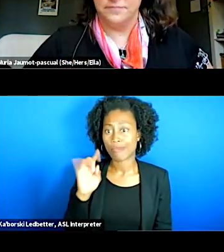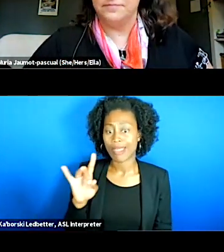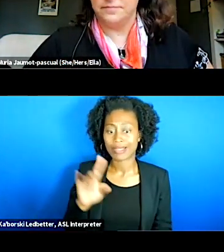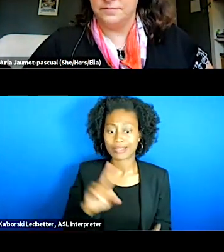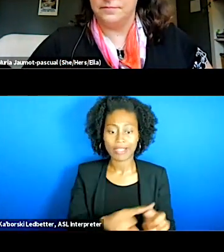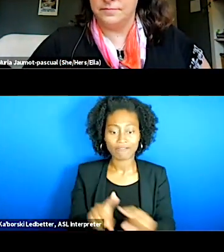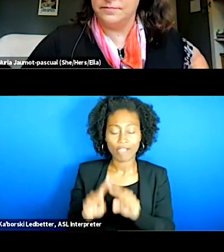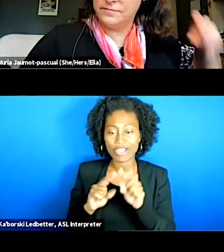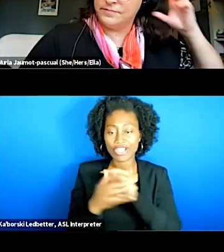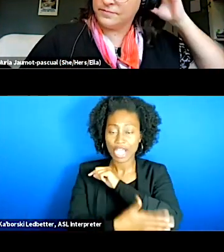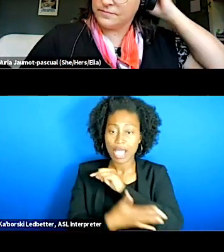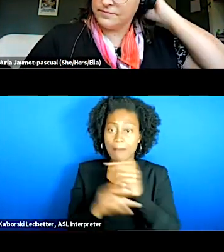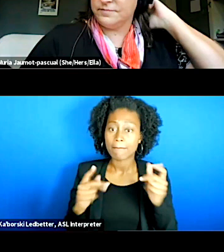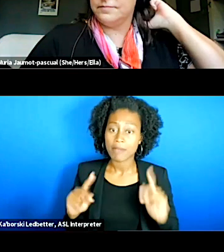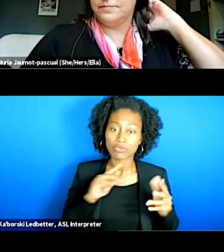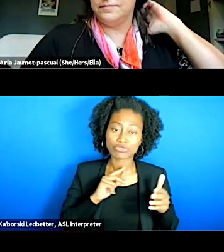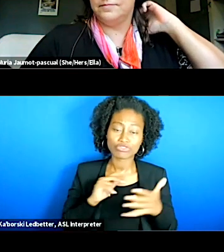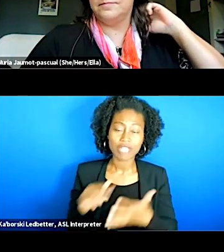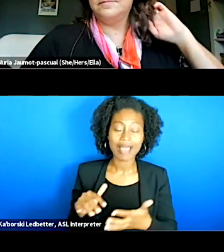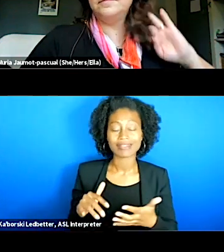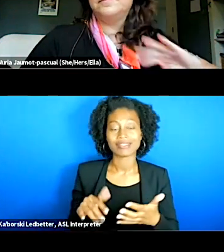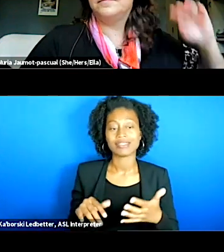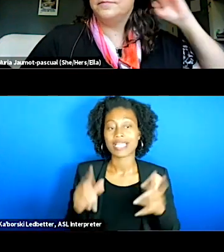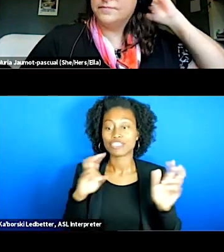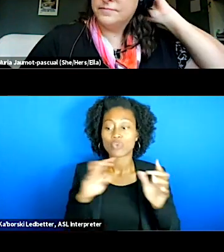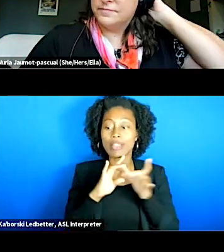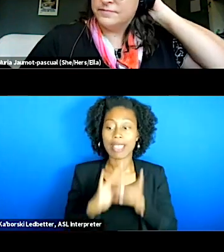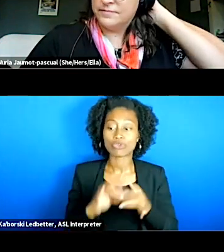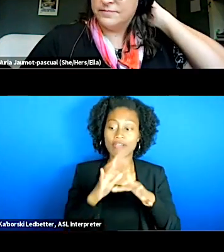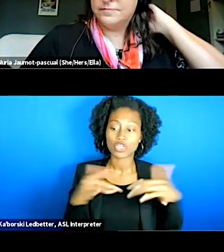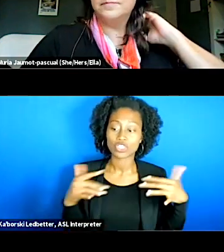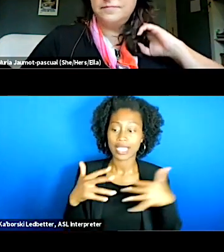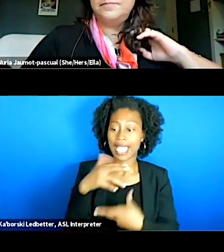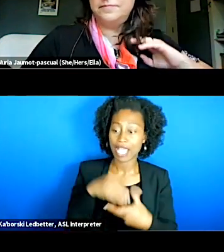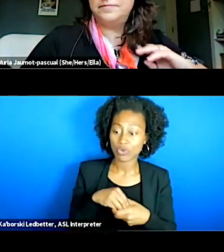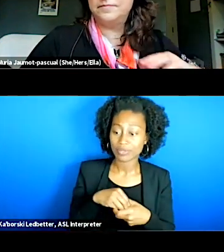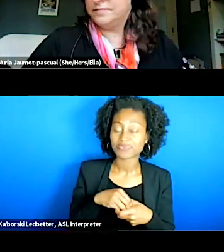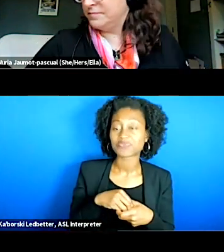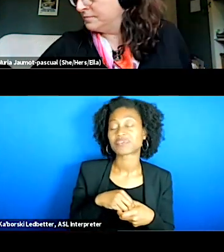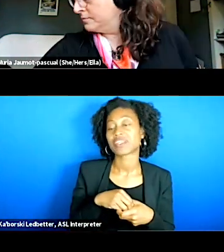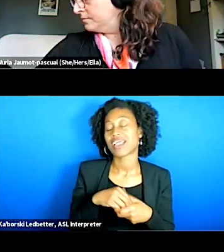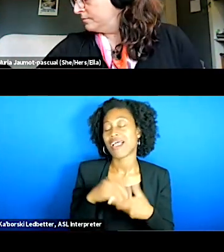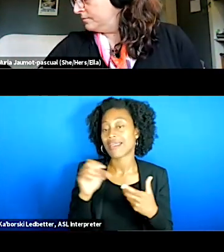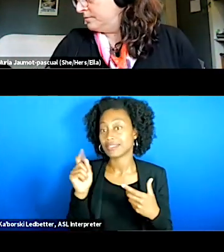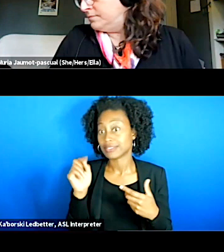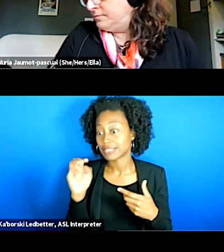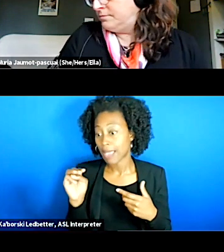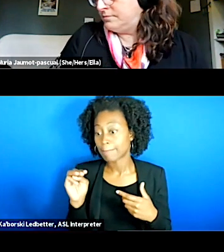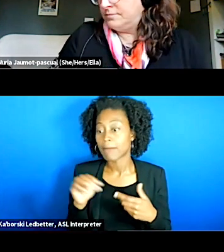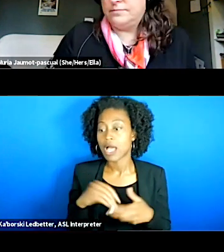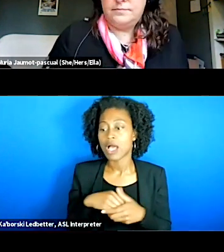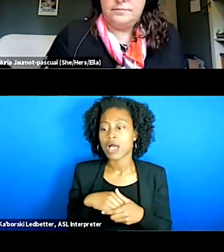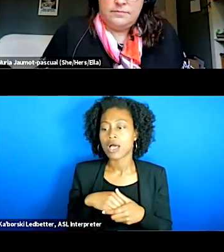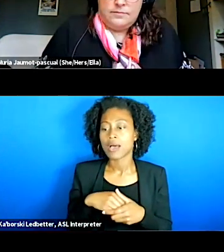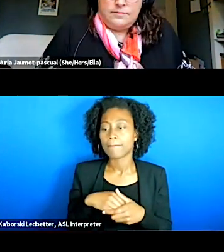people who are studying issues around diversity and equity and topics around education and STEM. Much of this